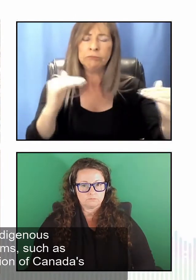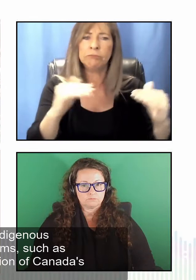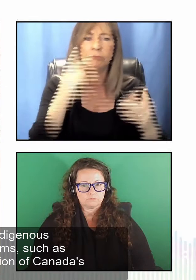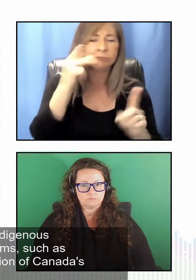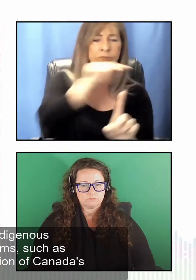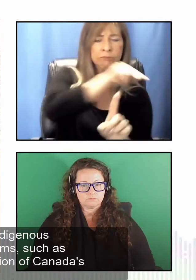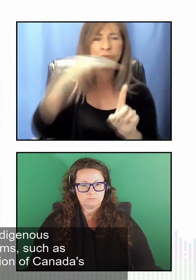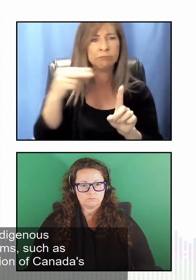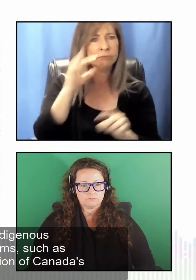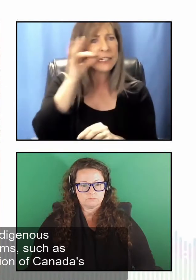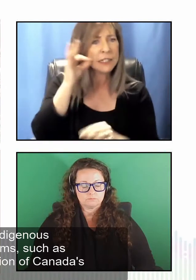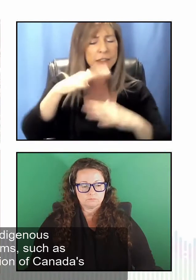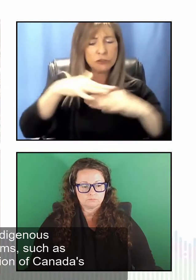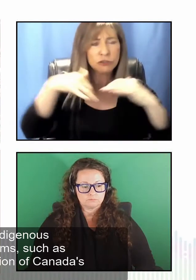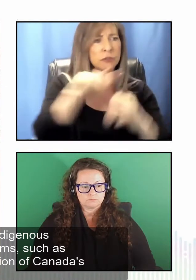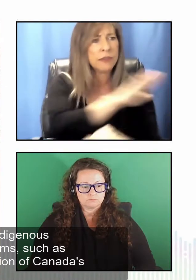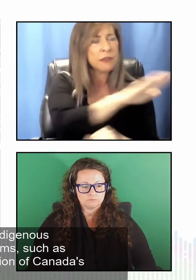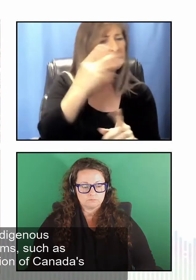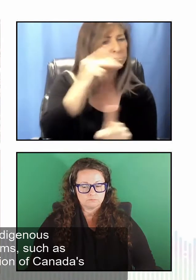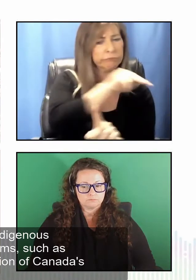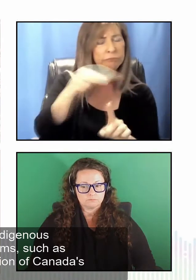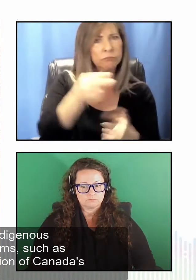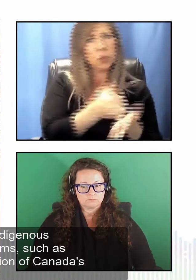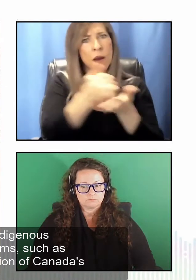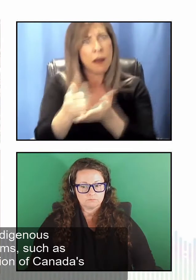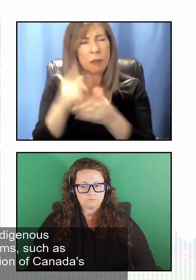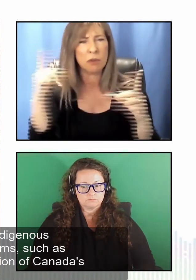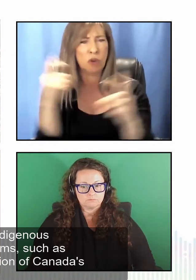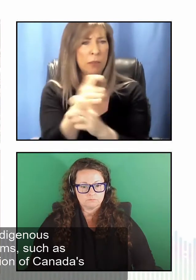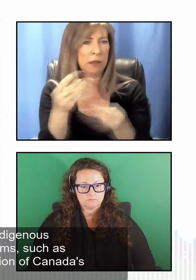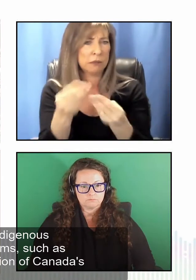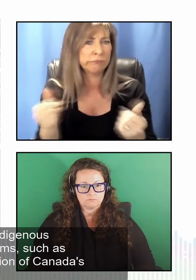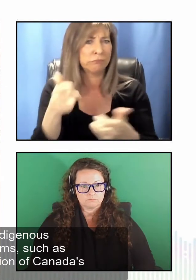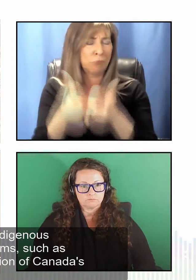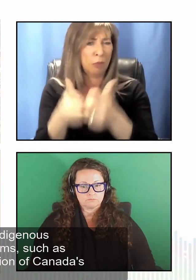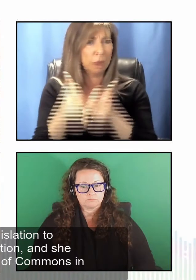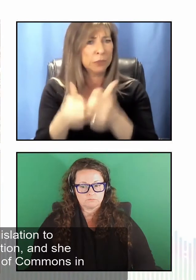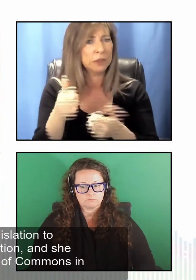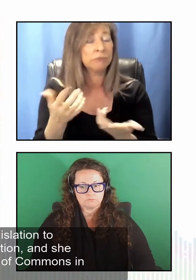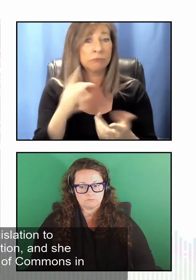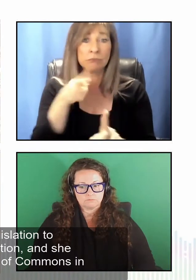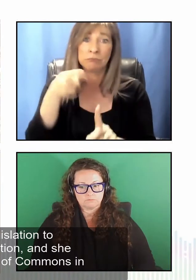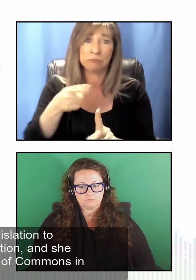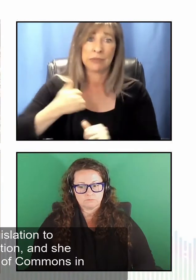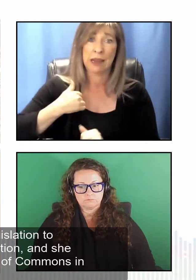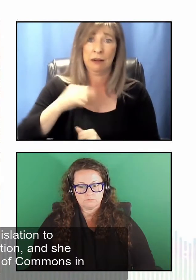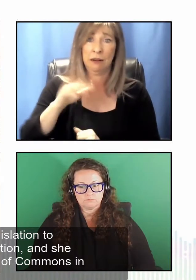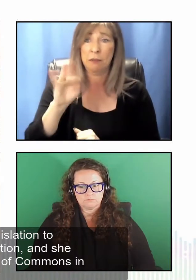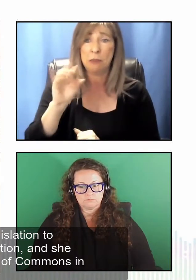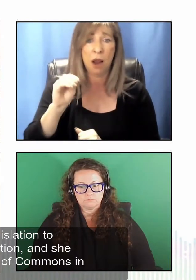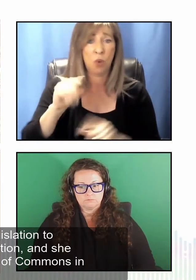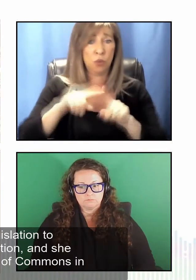social problems, such as environmental stewardship and the preservation of Canada's biodiversity. And during her political career,